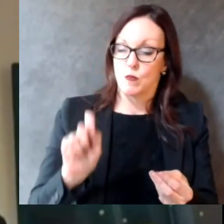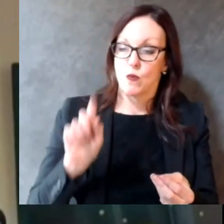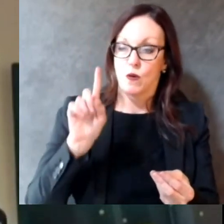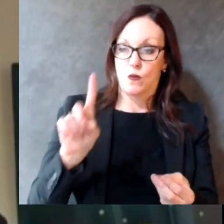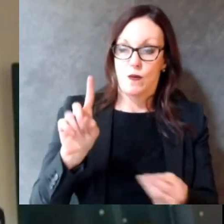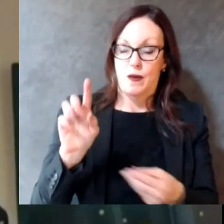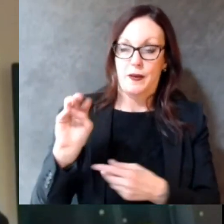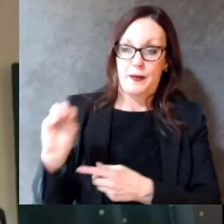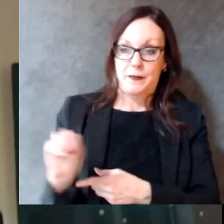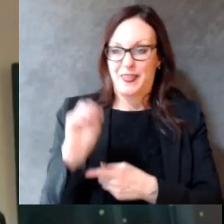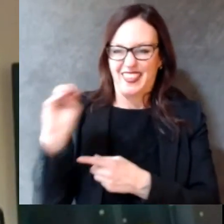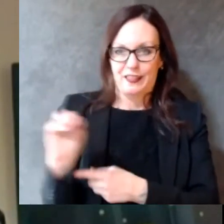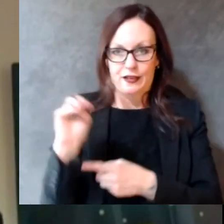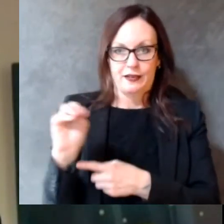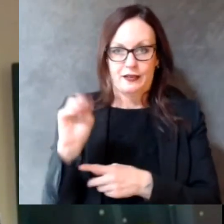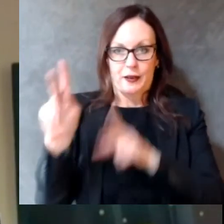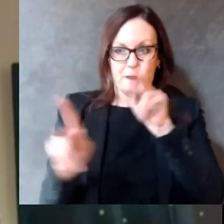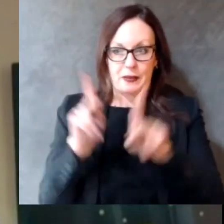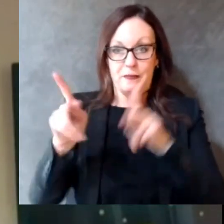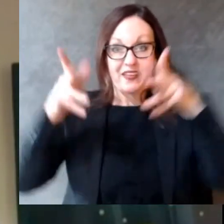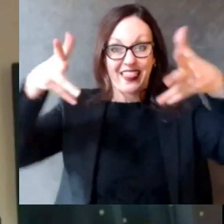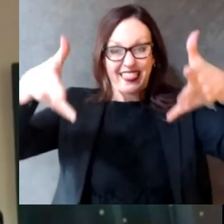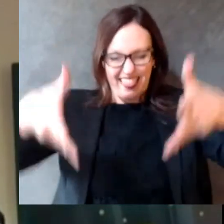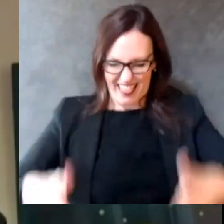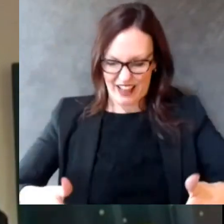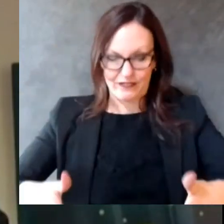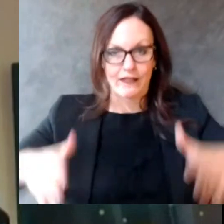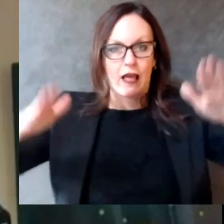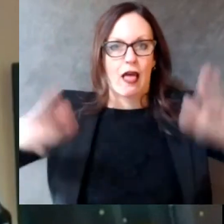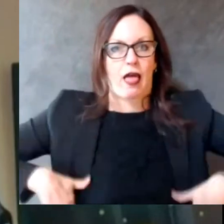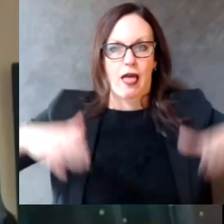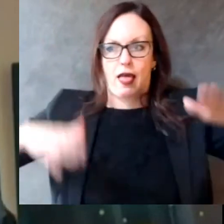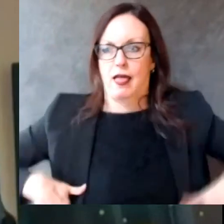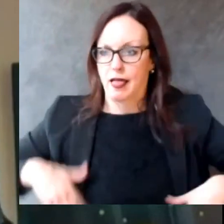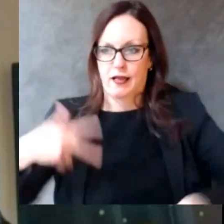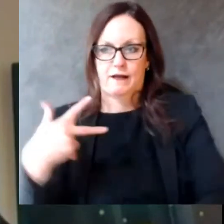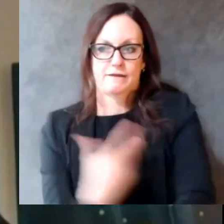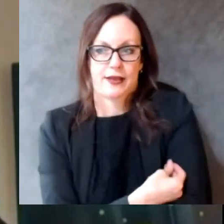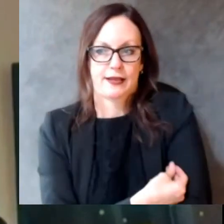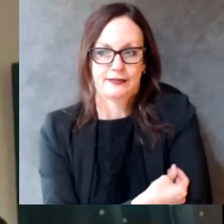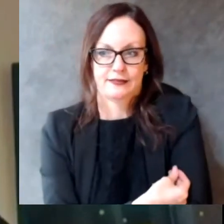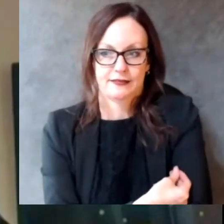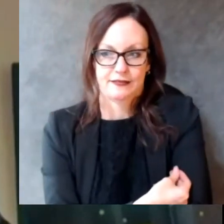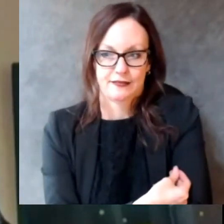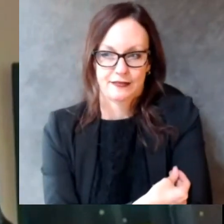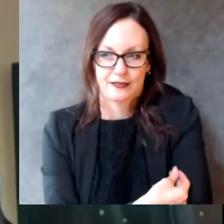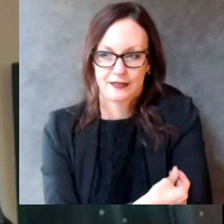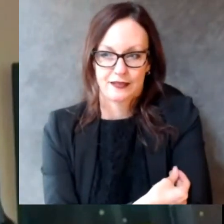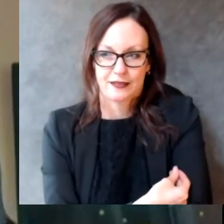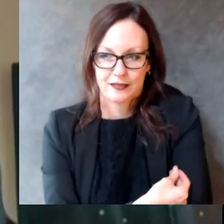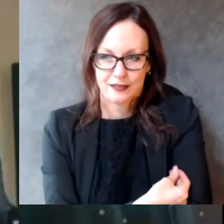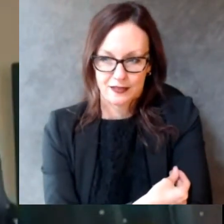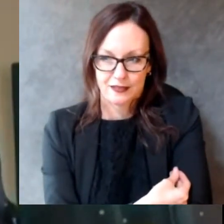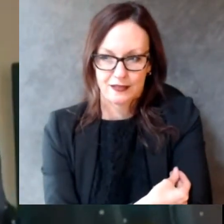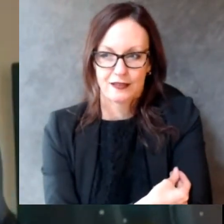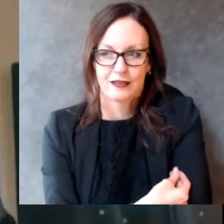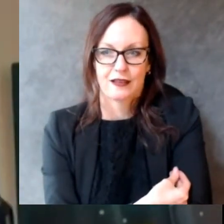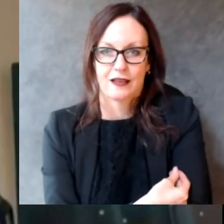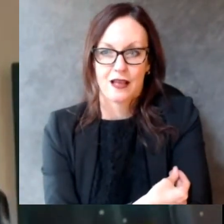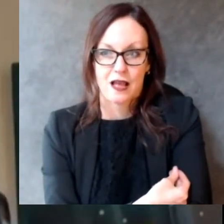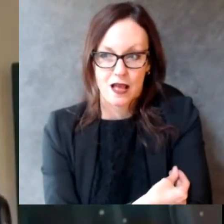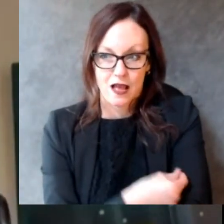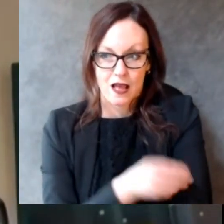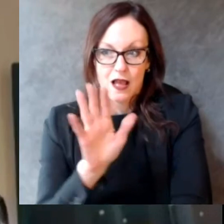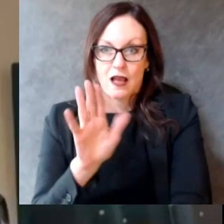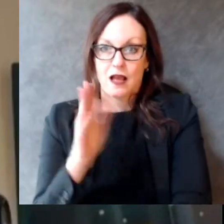to 4.64 million a few months ago. So just think about that. That's over double